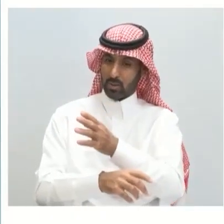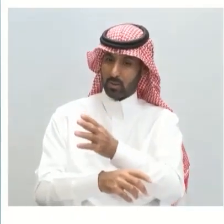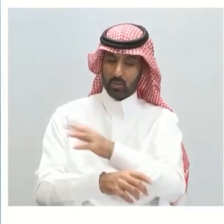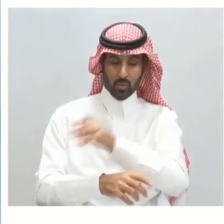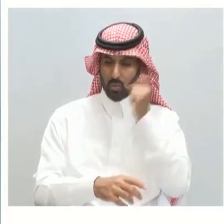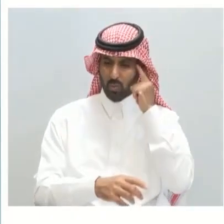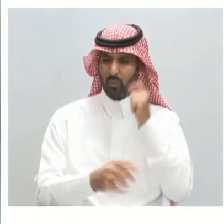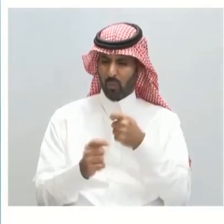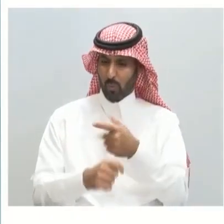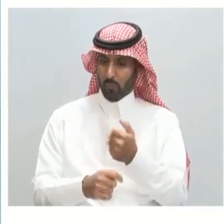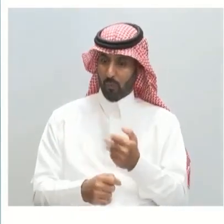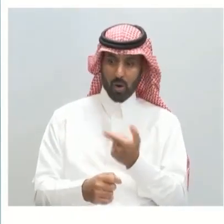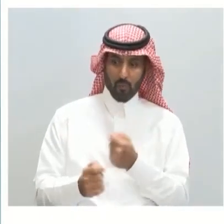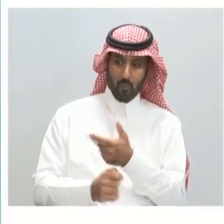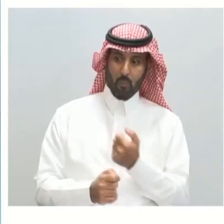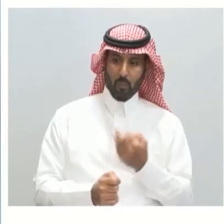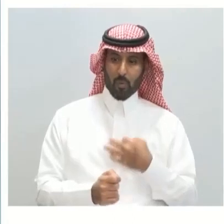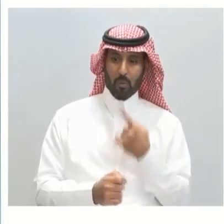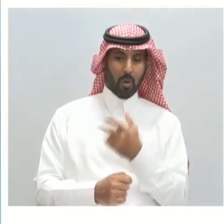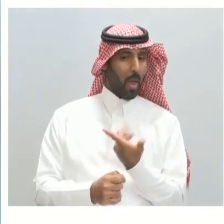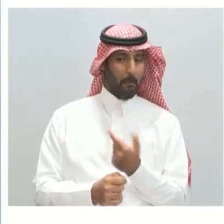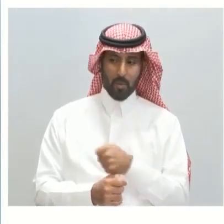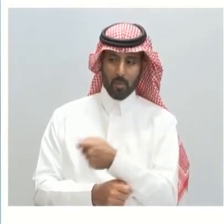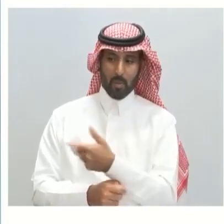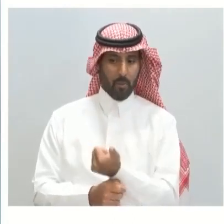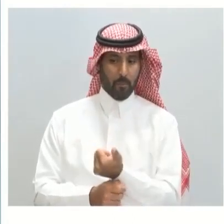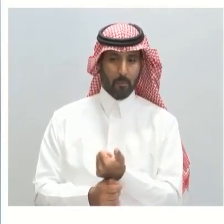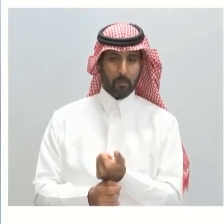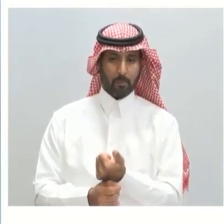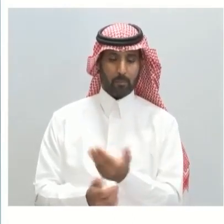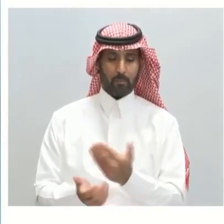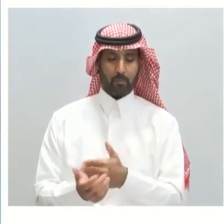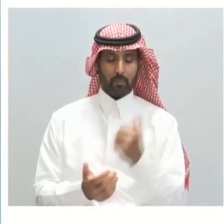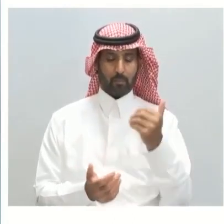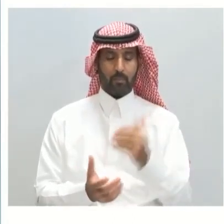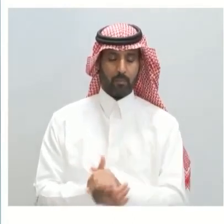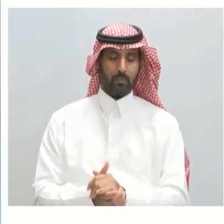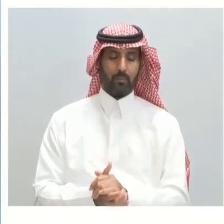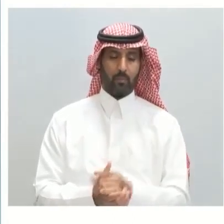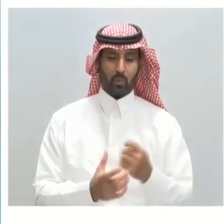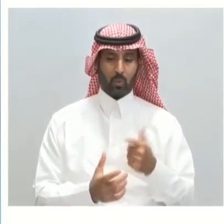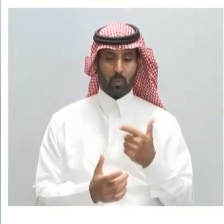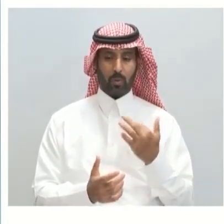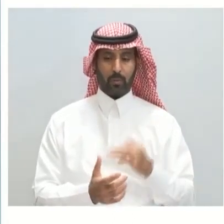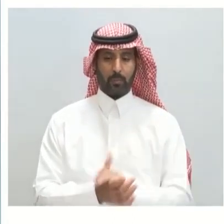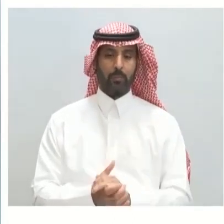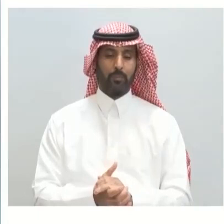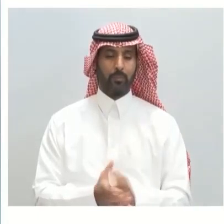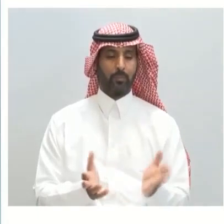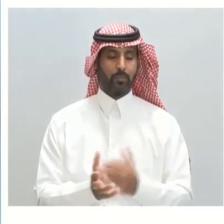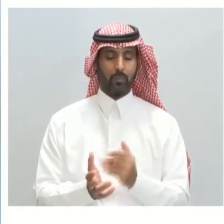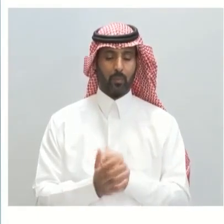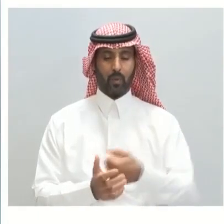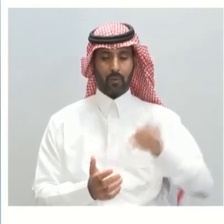if all you think about is how you're going to sell them. So here is another word related to money. Falcons